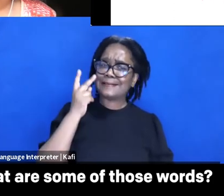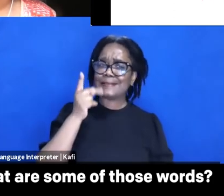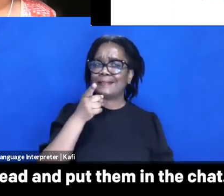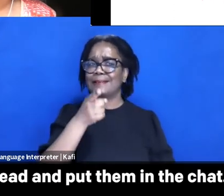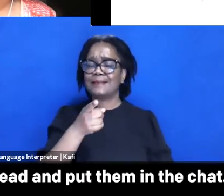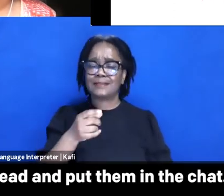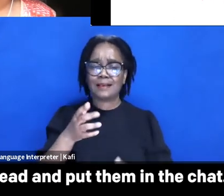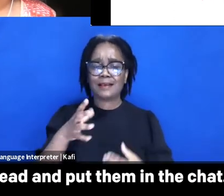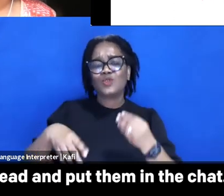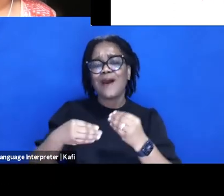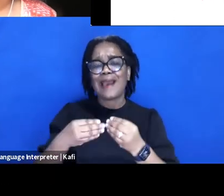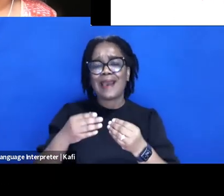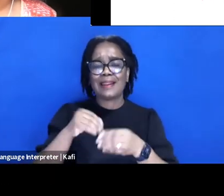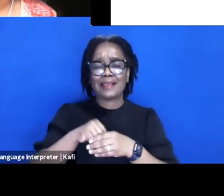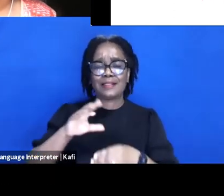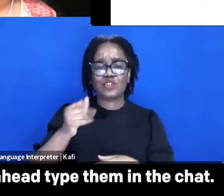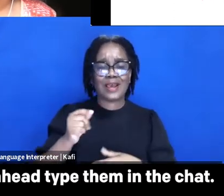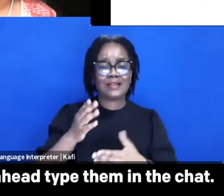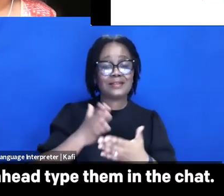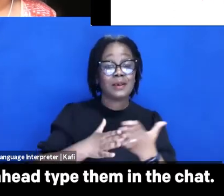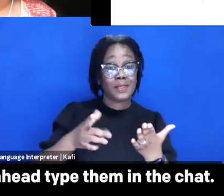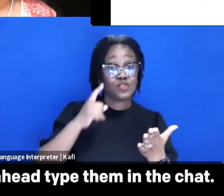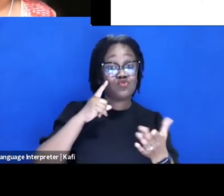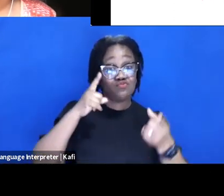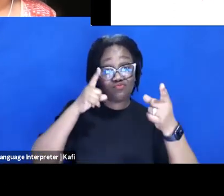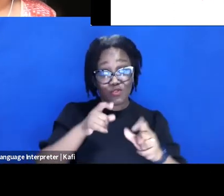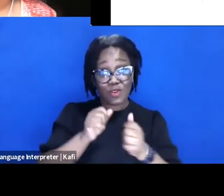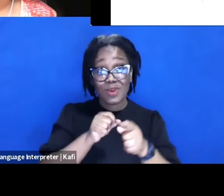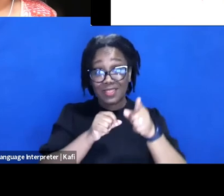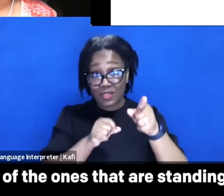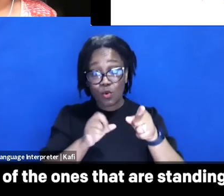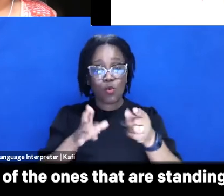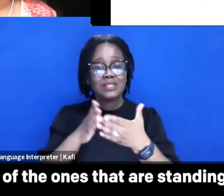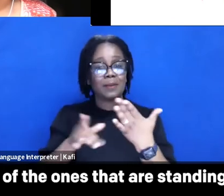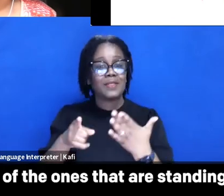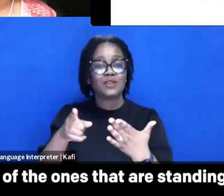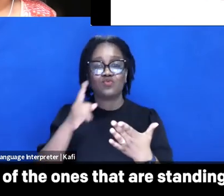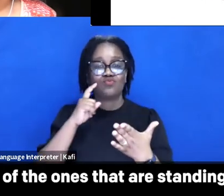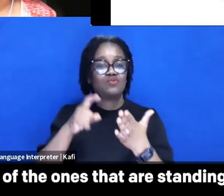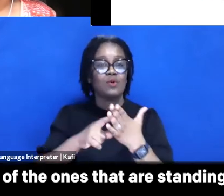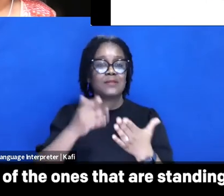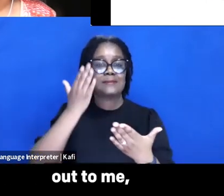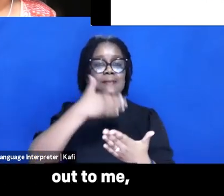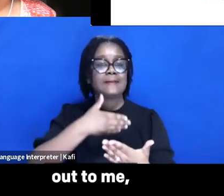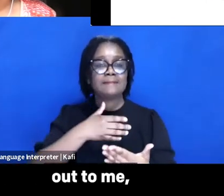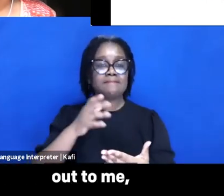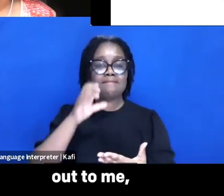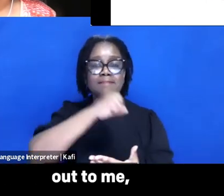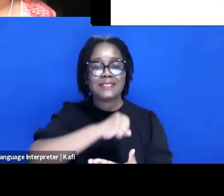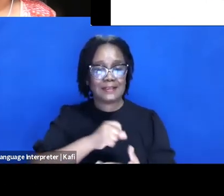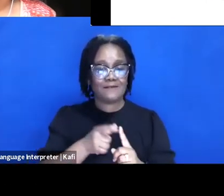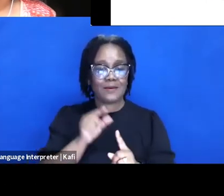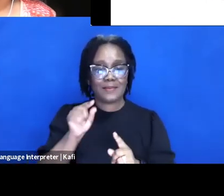those words? Go ahead and put them in the chat. Go ahead and type them in the chat. Some of the ones that are standing out to